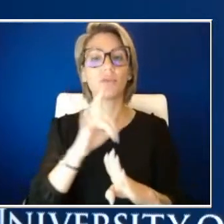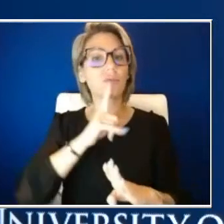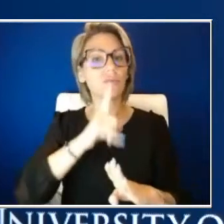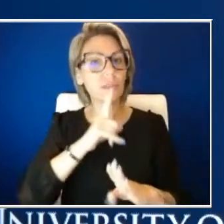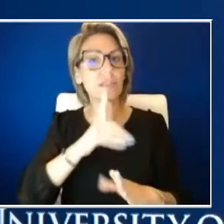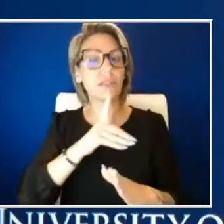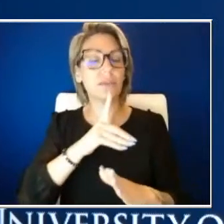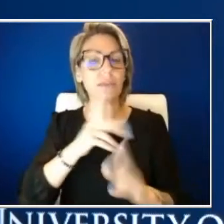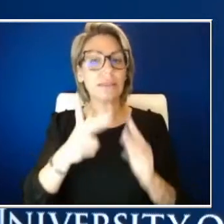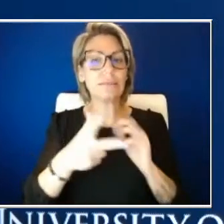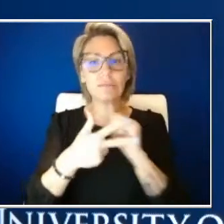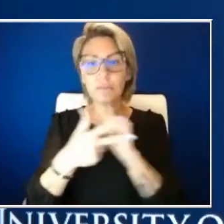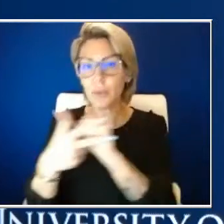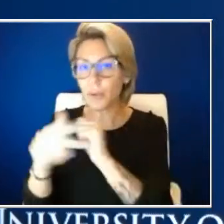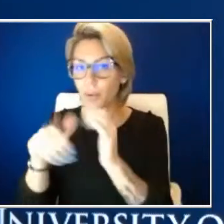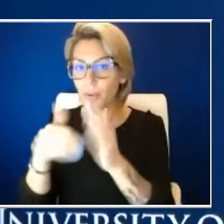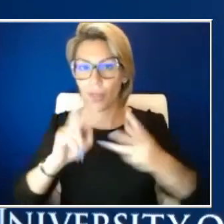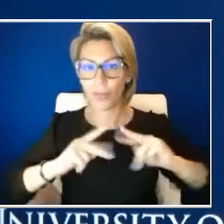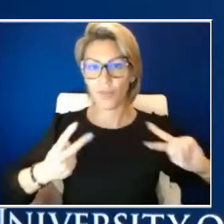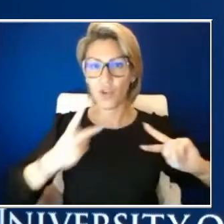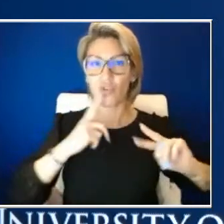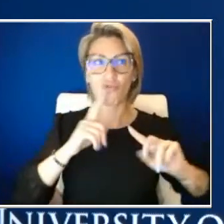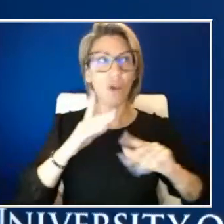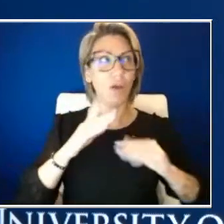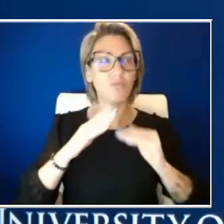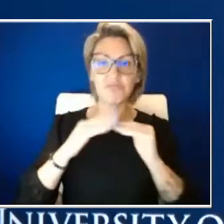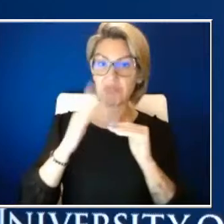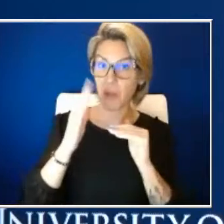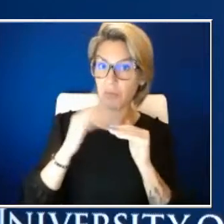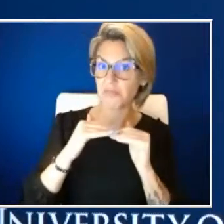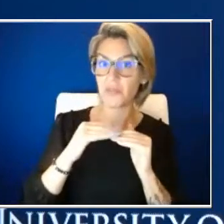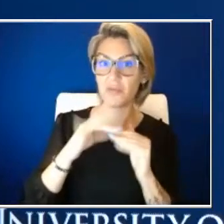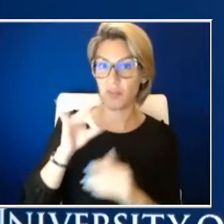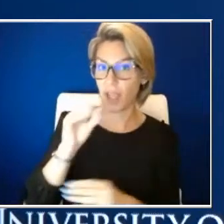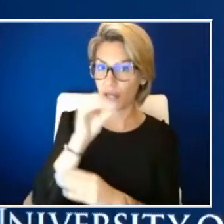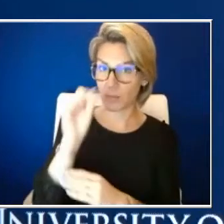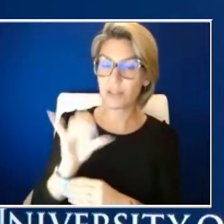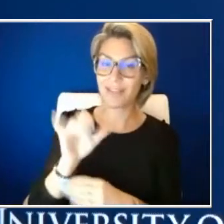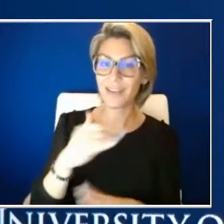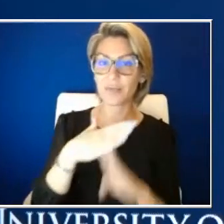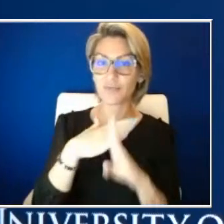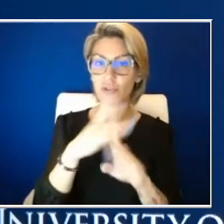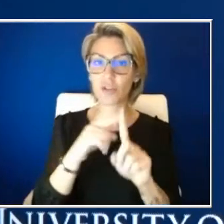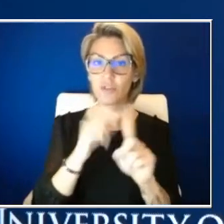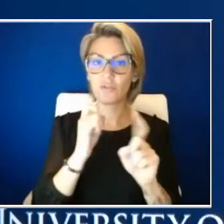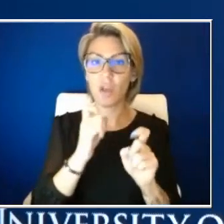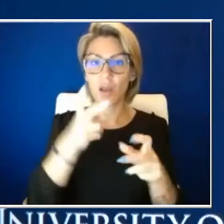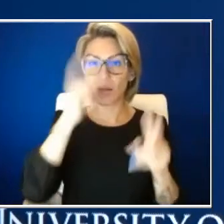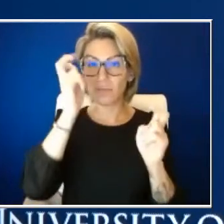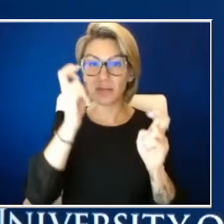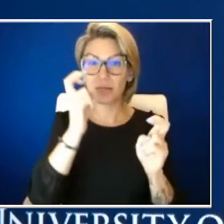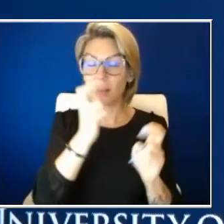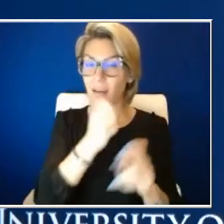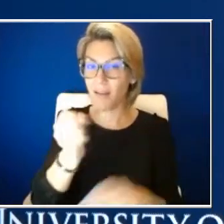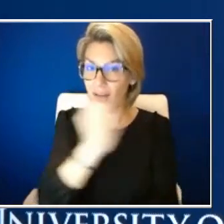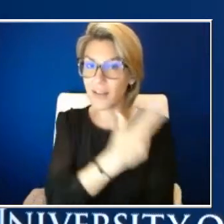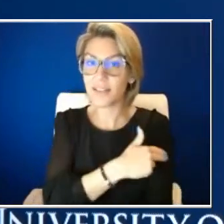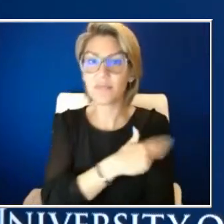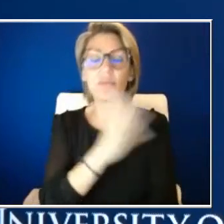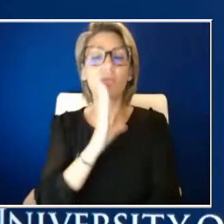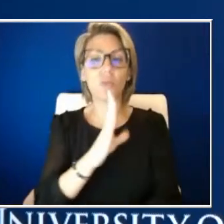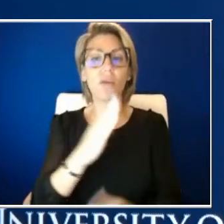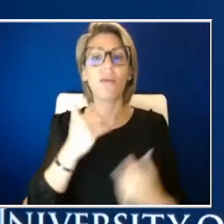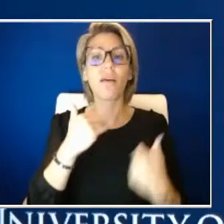the variants by 80% or more, and so that is what really protects us from severe disease and hospitalization, and we will get our boost of our